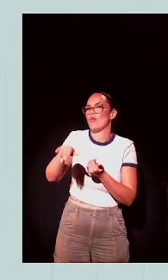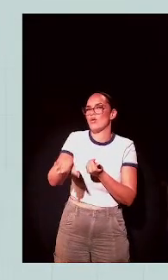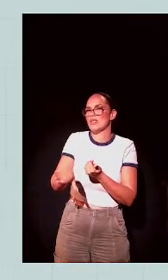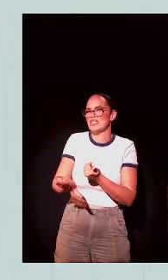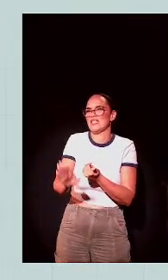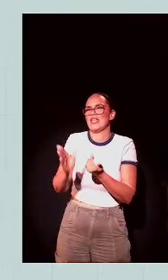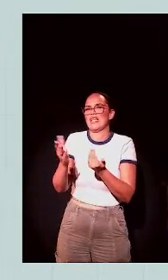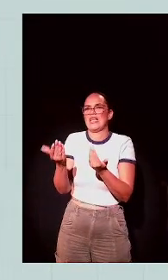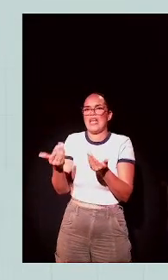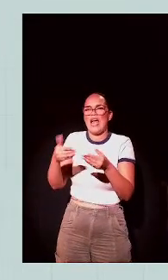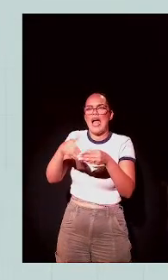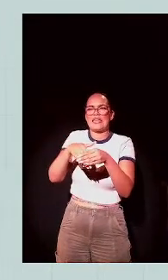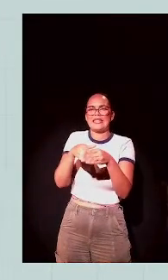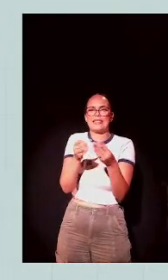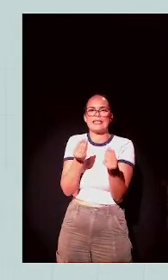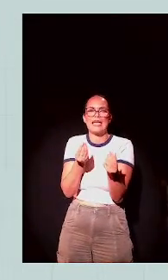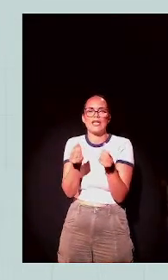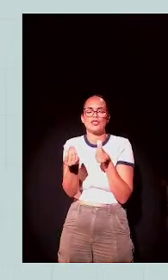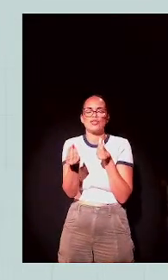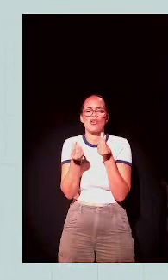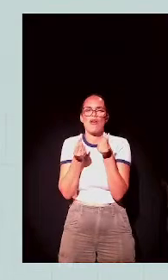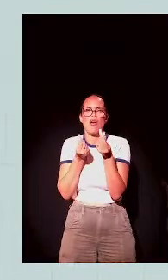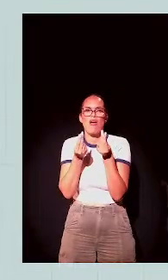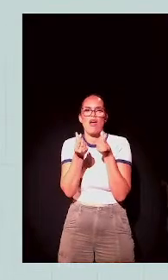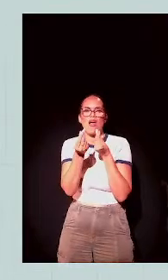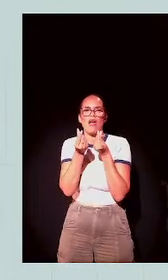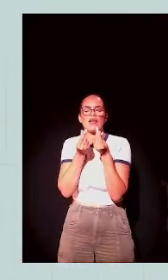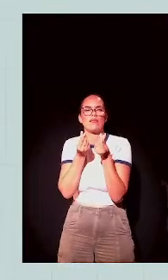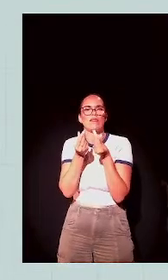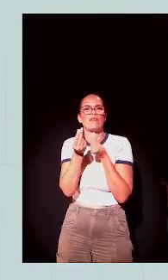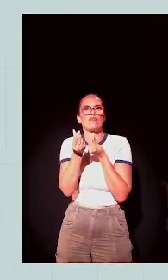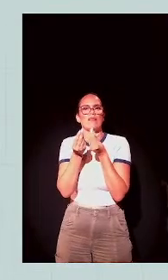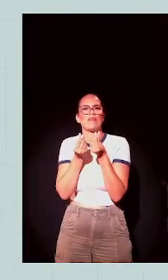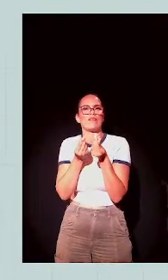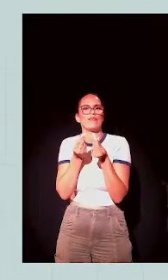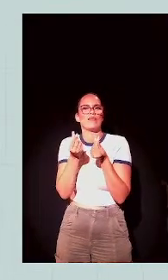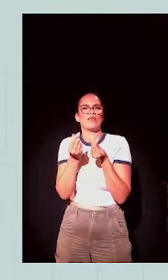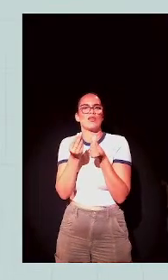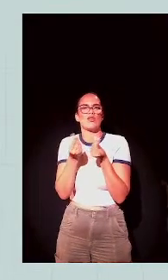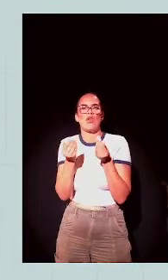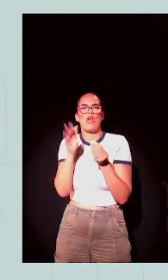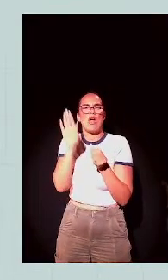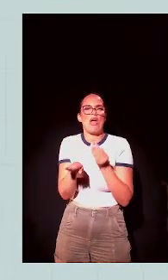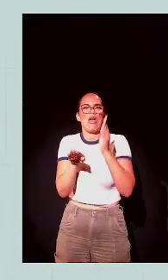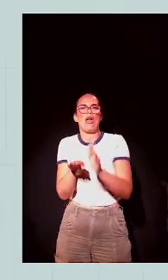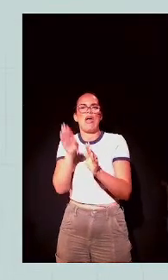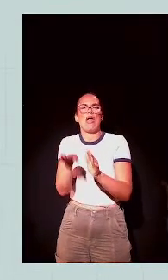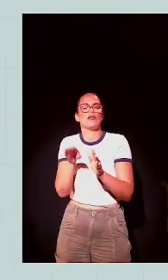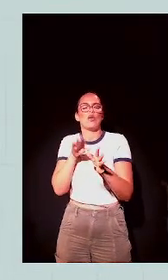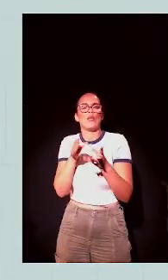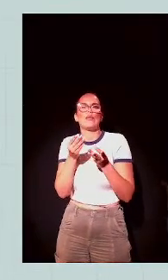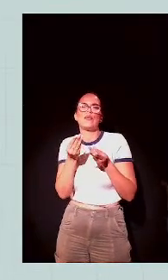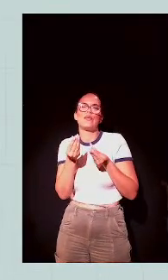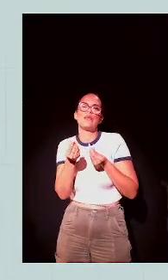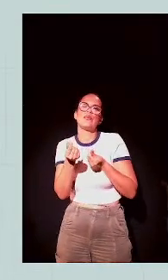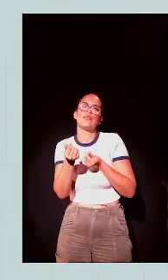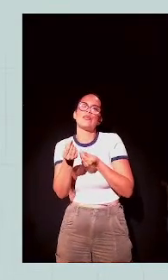textural or timbral parameters without discrete steps. So this is a little Tub Barton